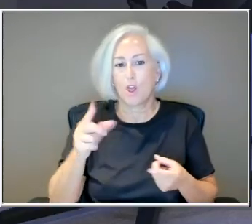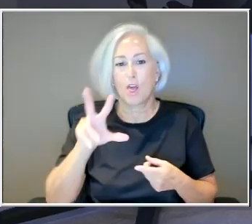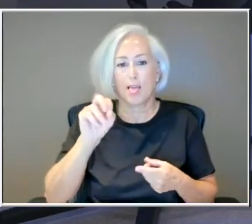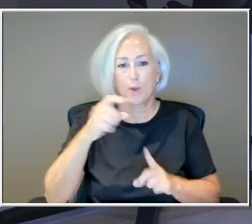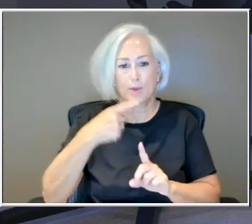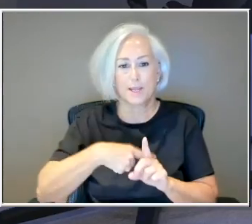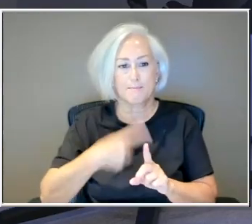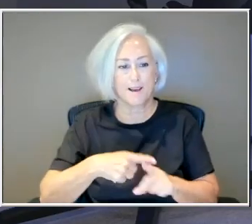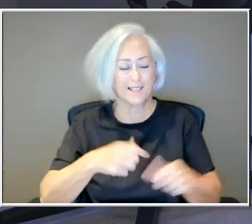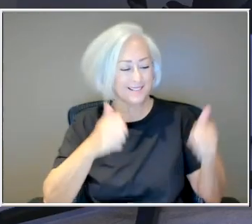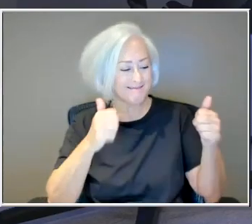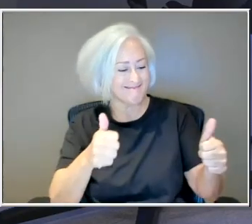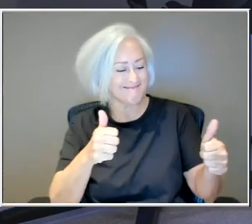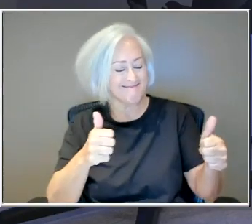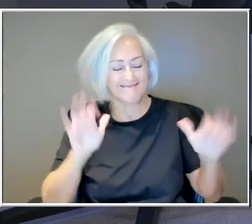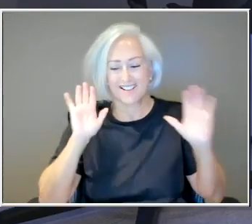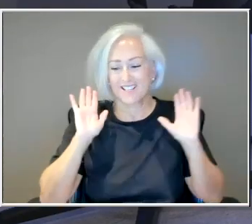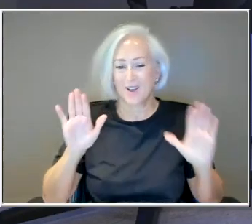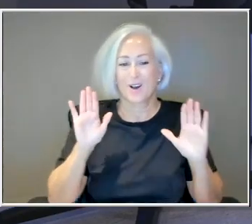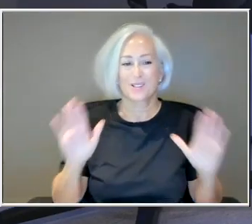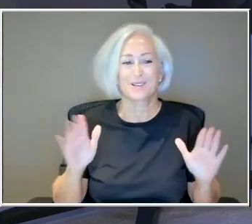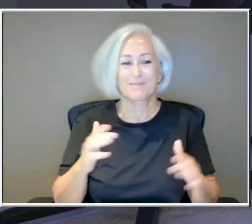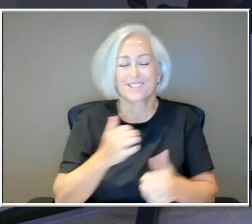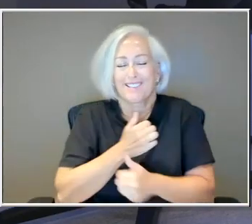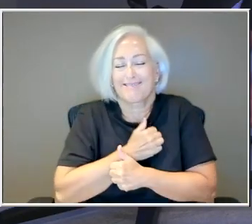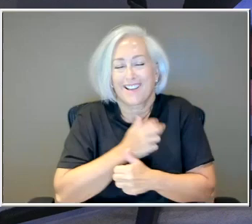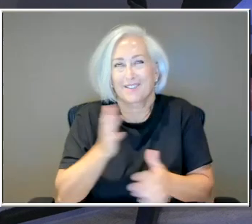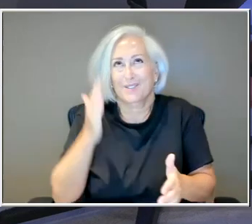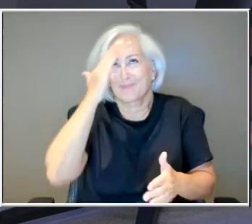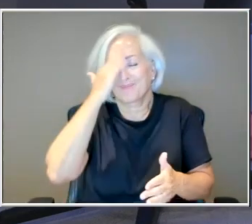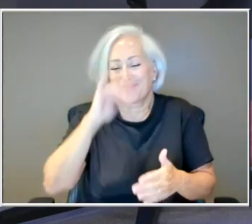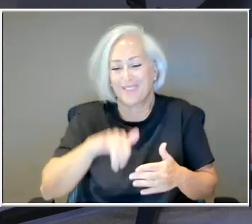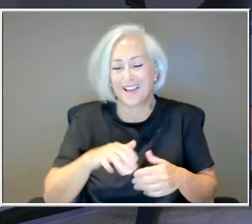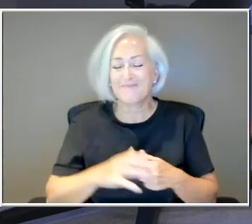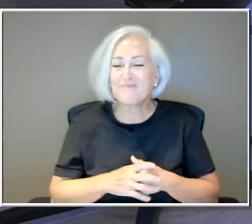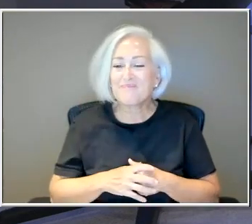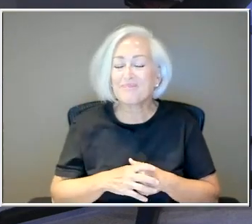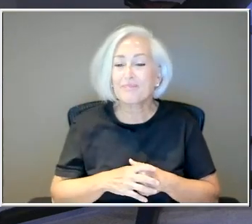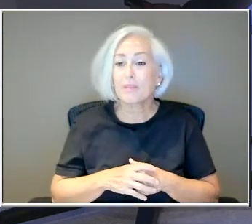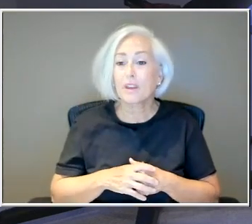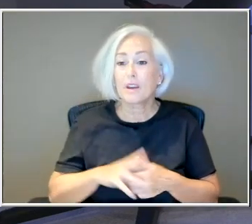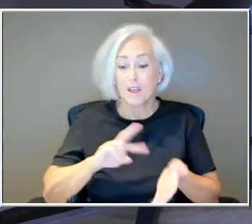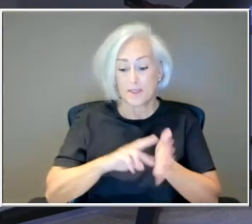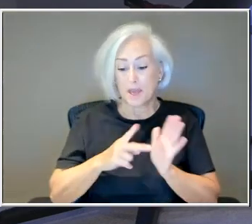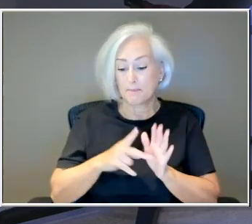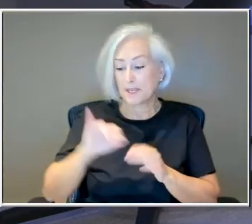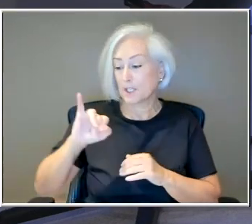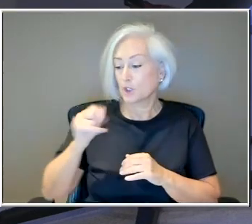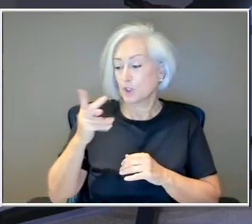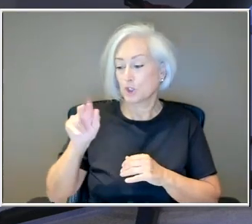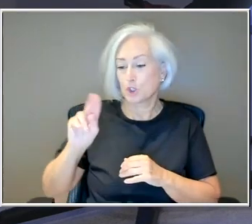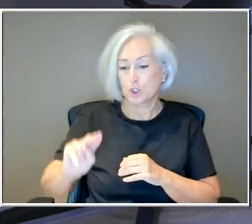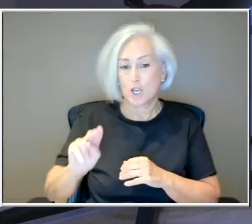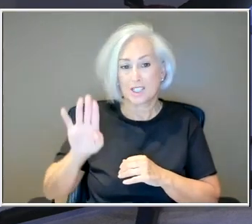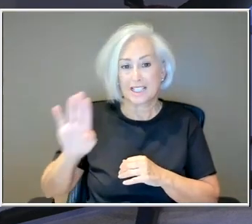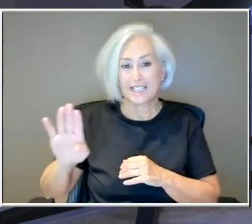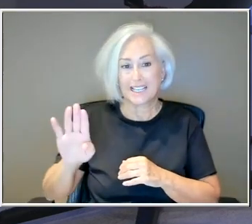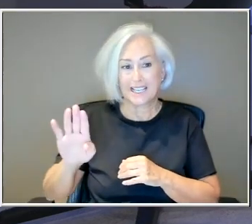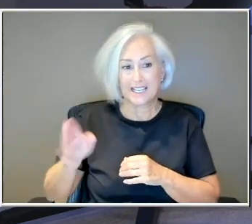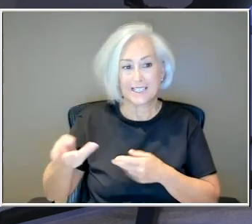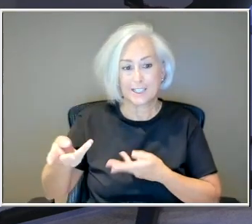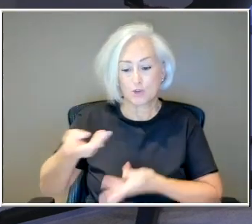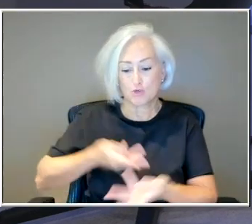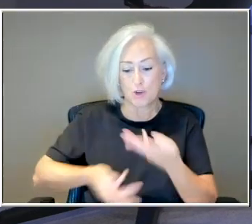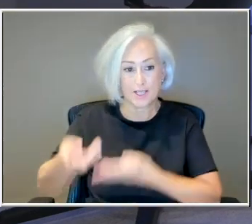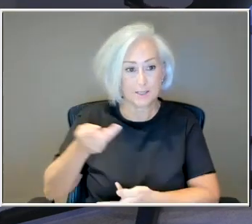up from Dr. Shanae. That's all she likes to hear. But I have to ask, does that mean that Justin's transplant failed? Not at all. Okay.